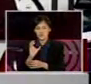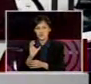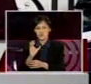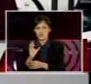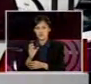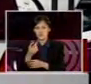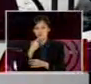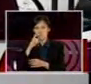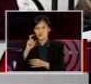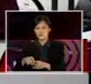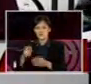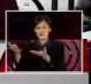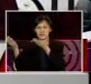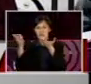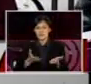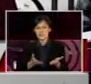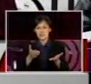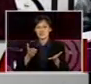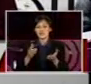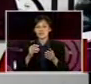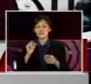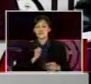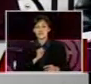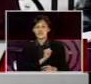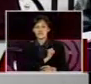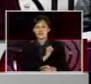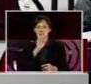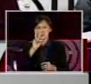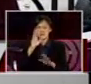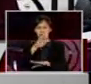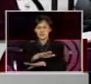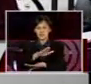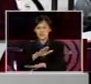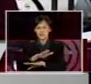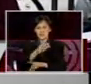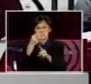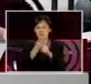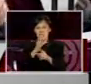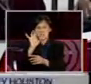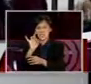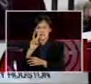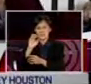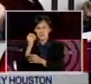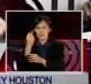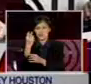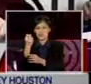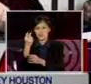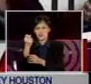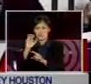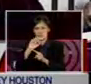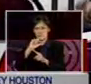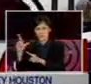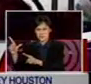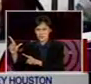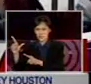commanded to bring before the Senate at 2 p.m. on February 8, 2012, the original